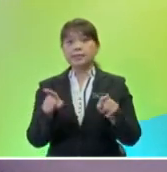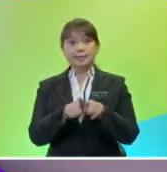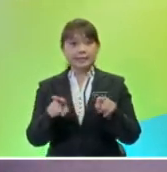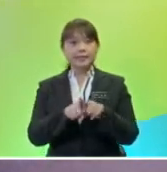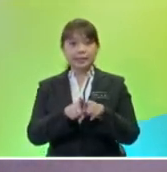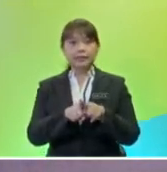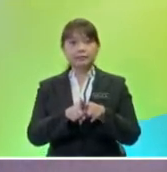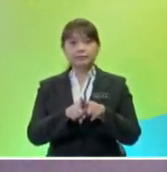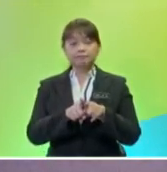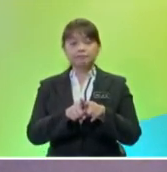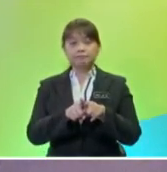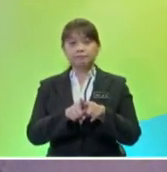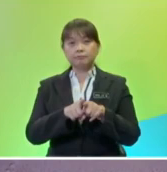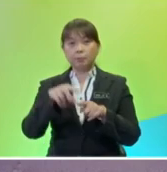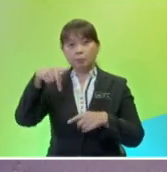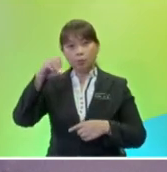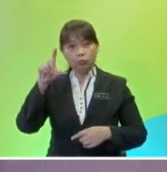Yeah. I feel like it's pushing. Yeah.